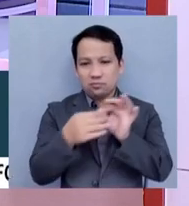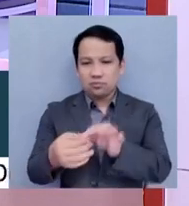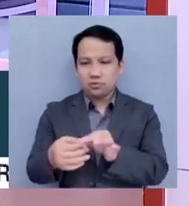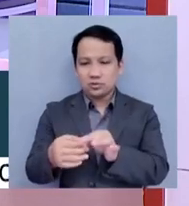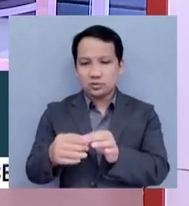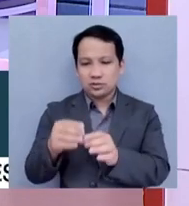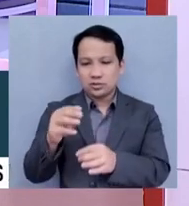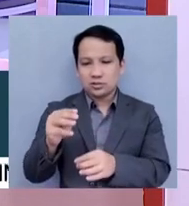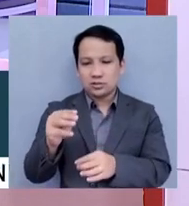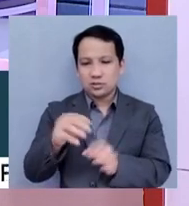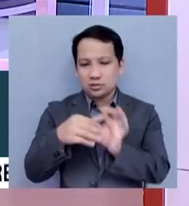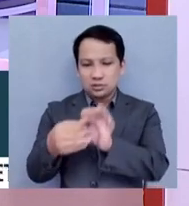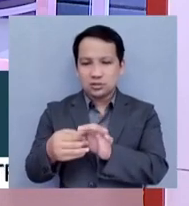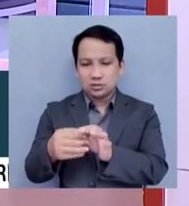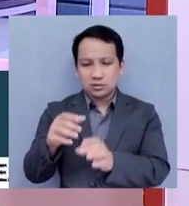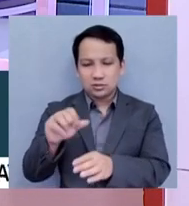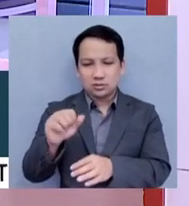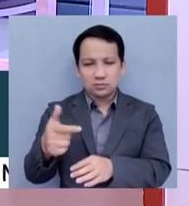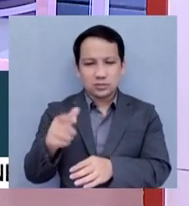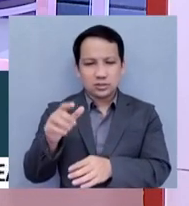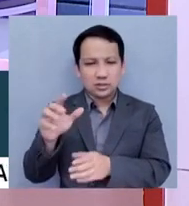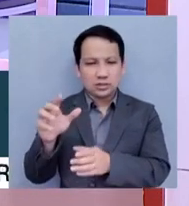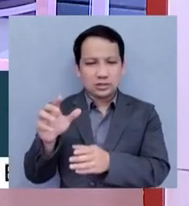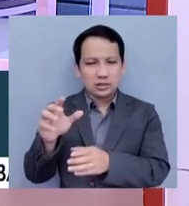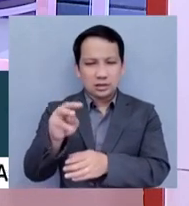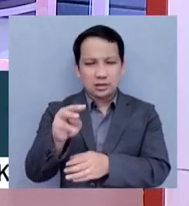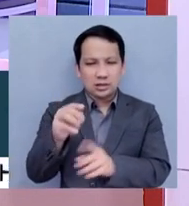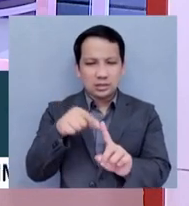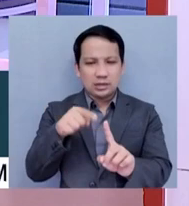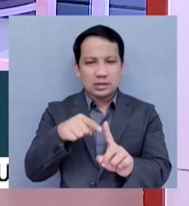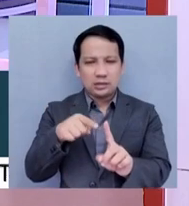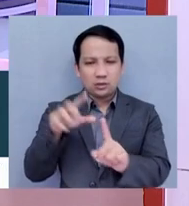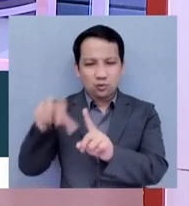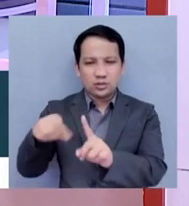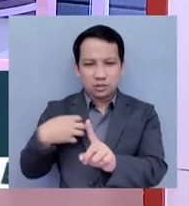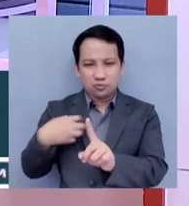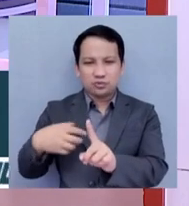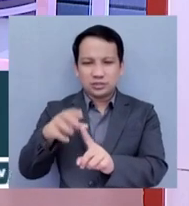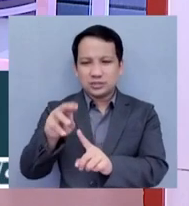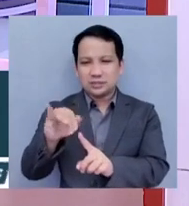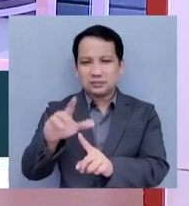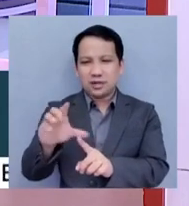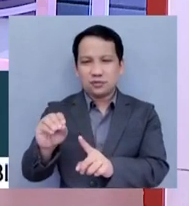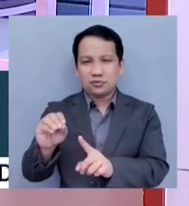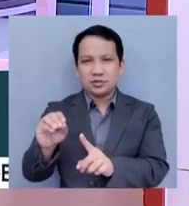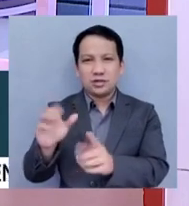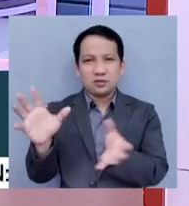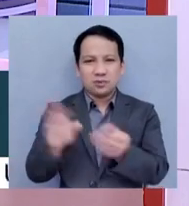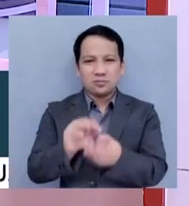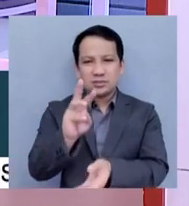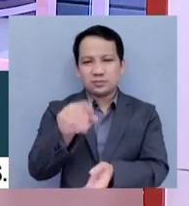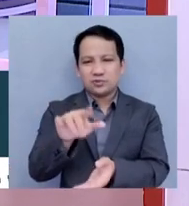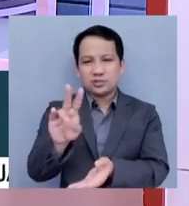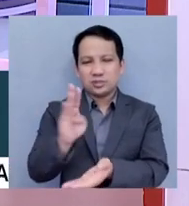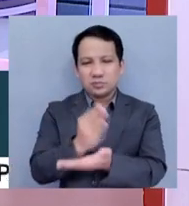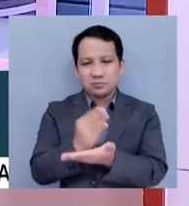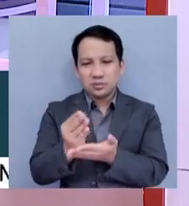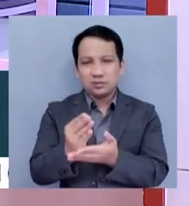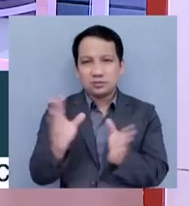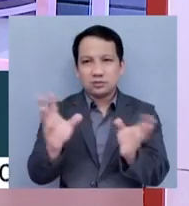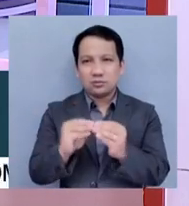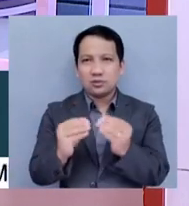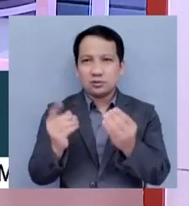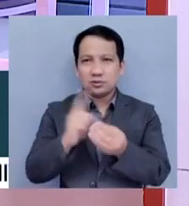in relation, of course, to the 6.7 billion shabu haul last year. Let's go through your impressions first. Ano po